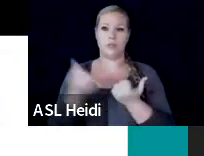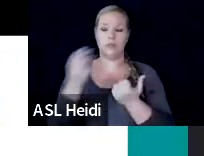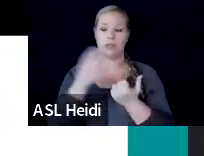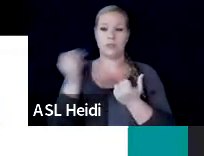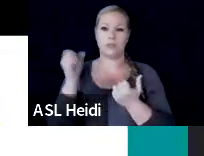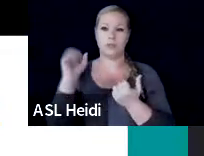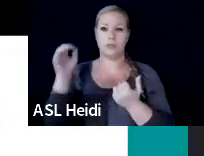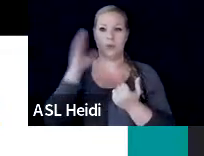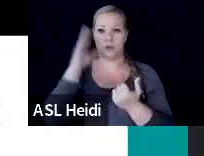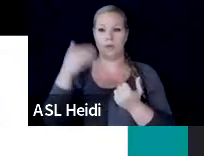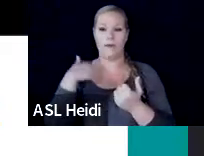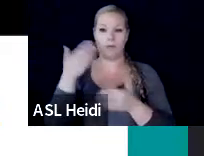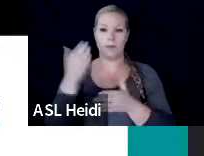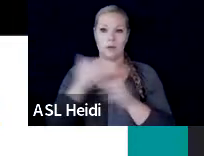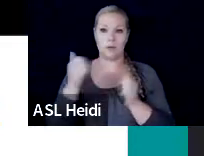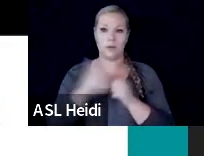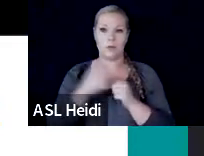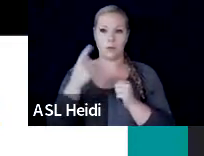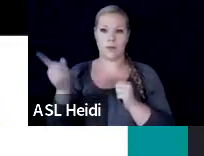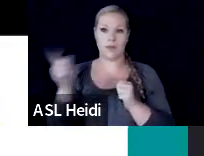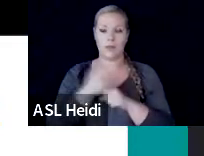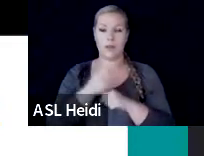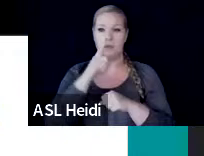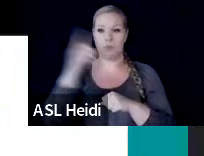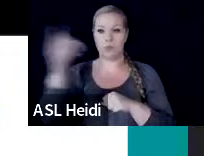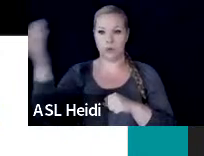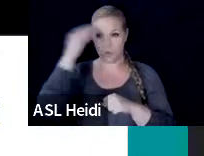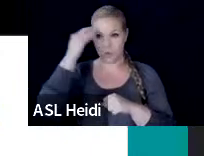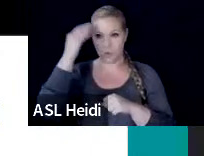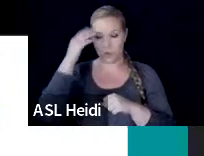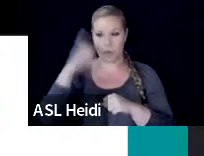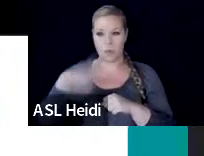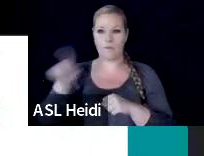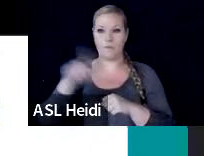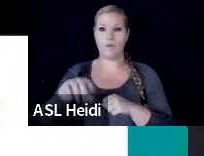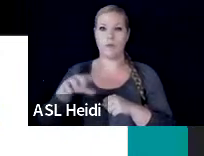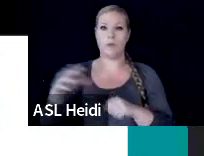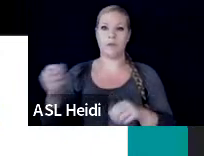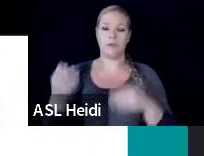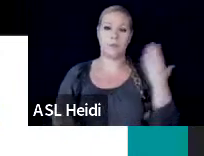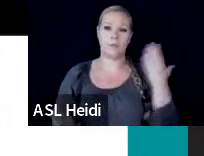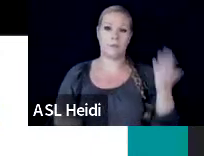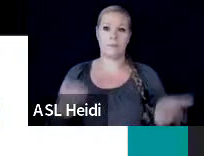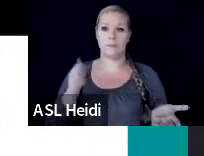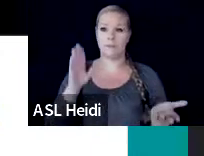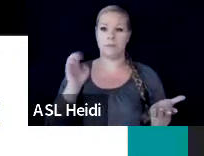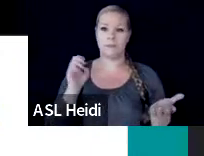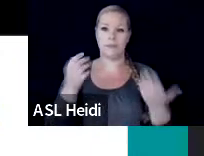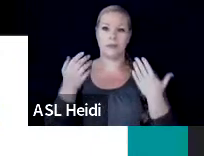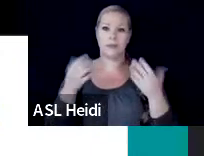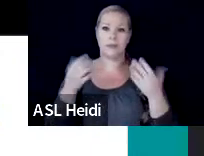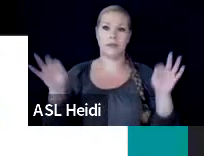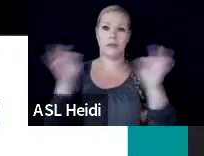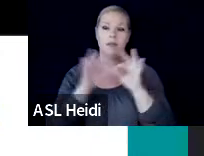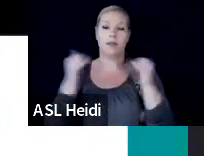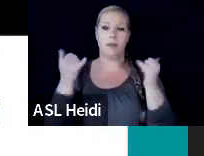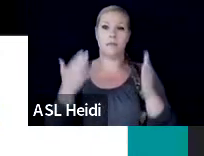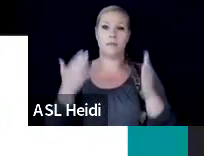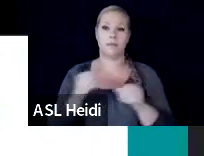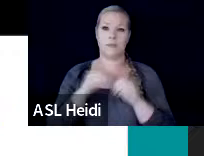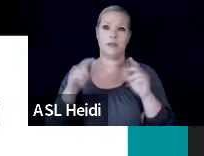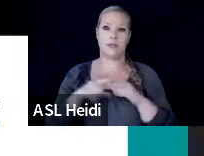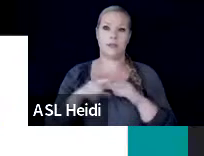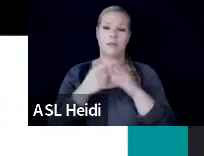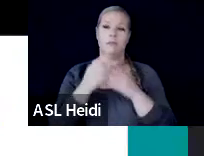we'll need to partner with them, make sure we're aware of those, and they might be a key players in implementing some of